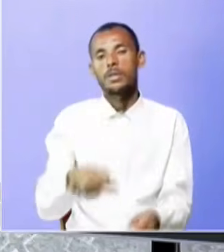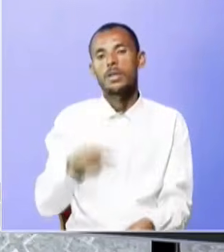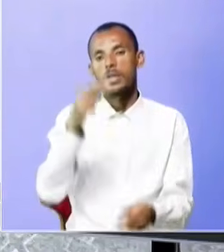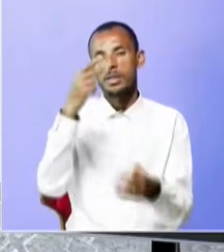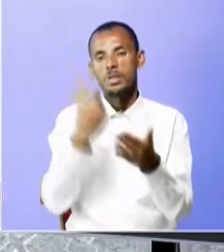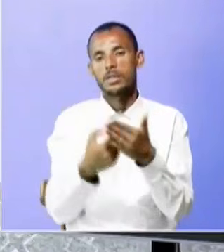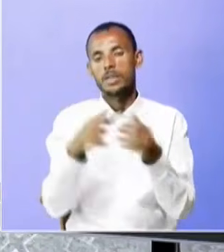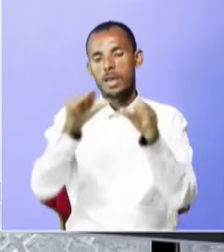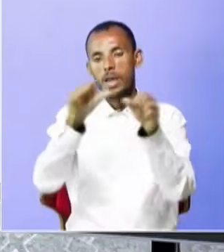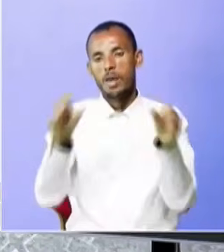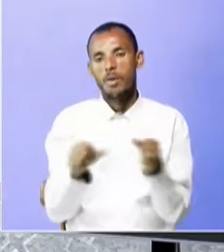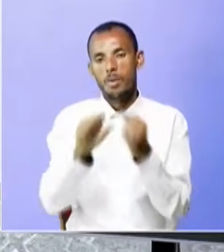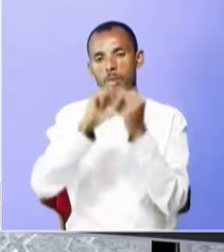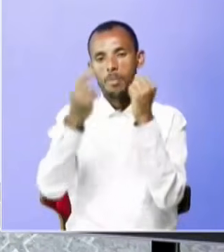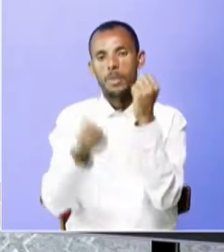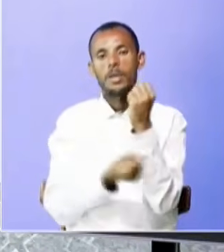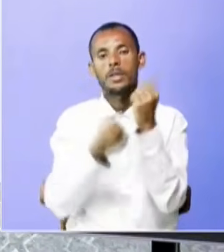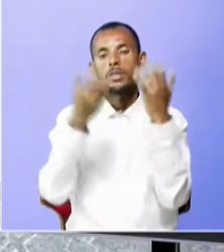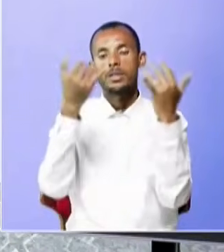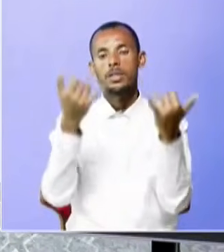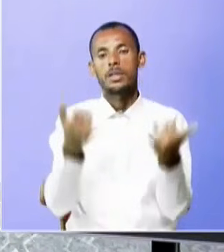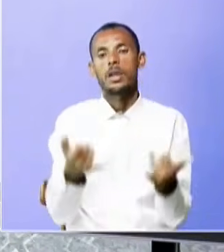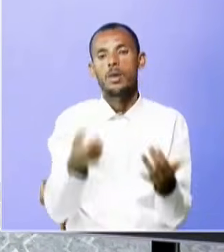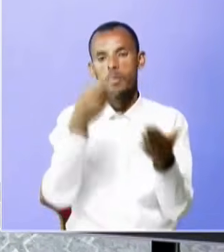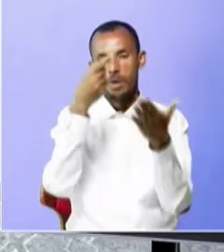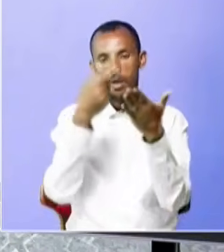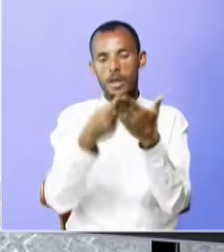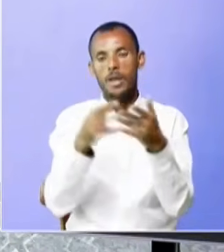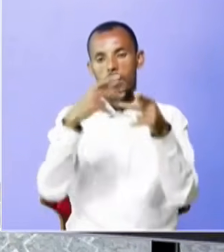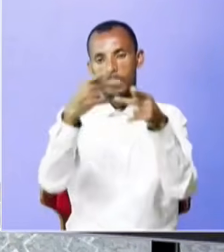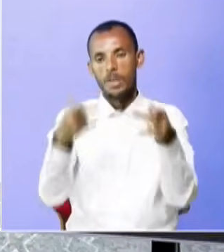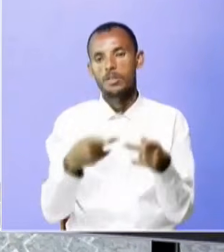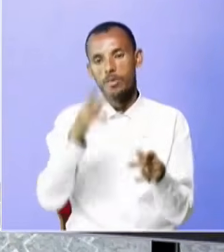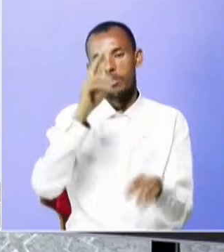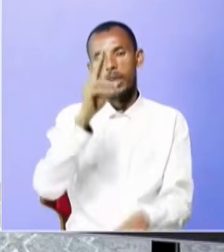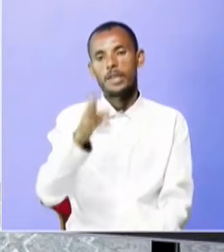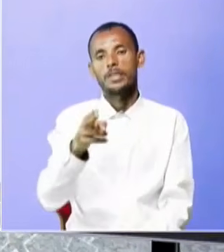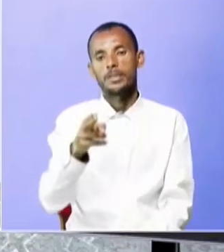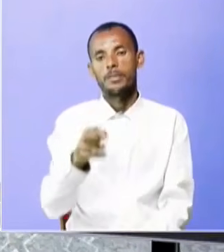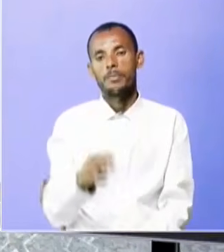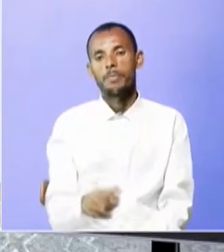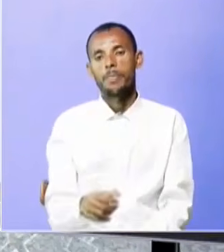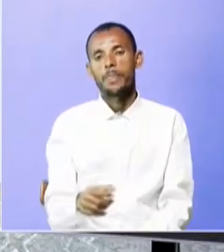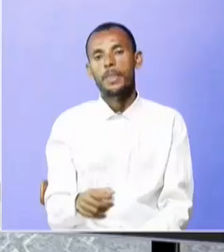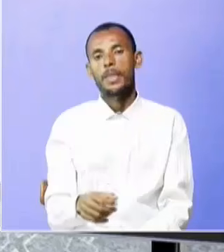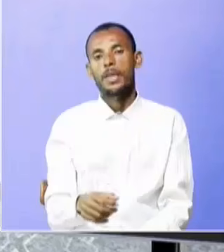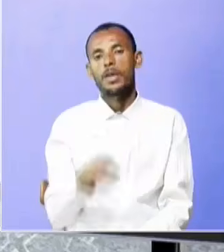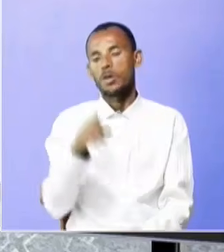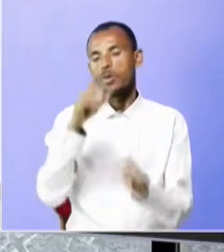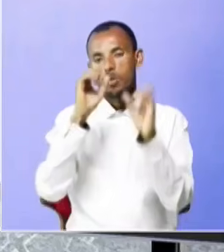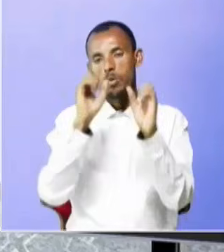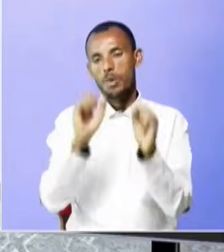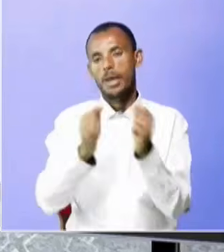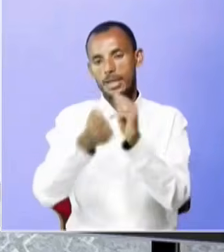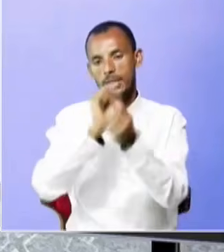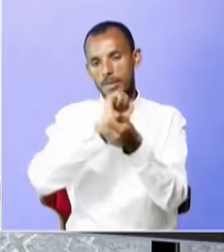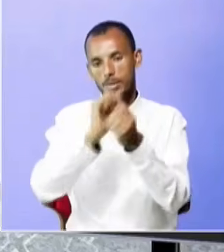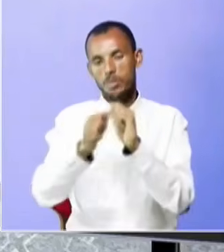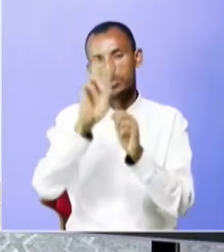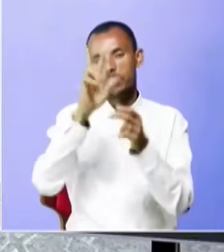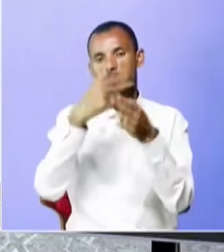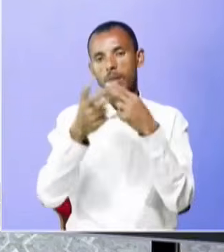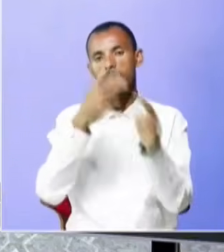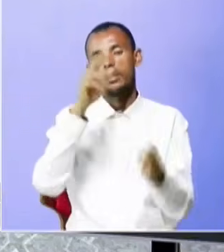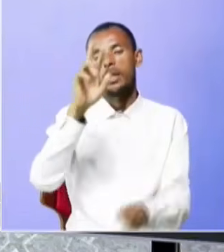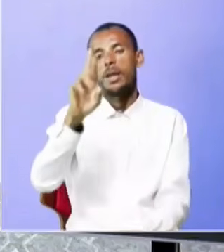of the base. Now, here in place of h, you can substitute 2 times